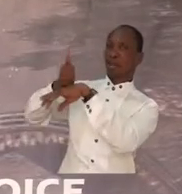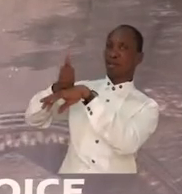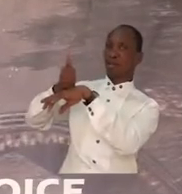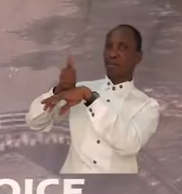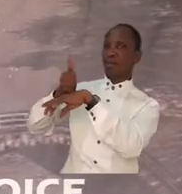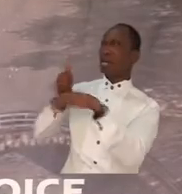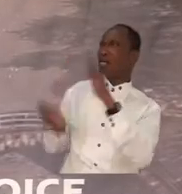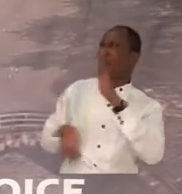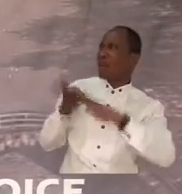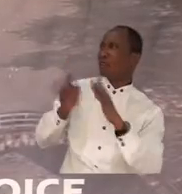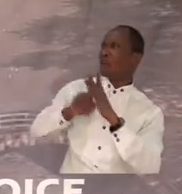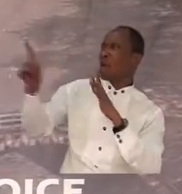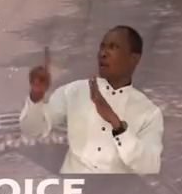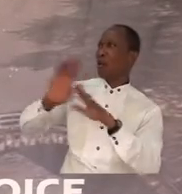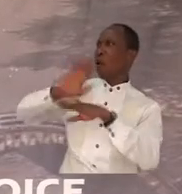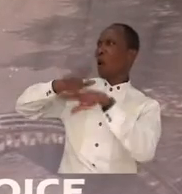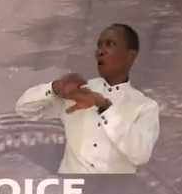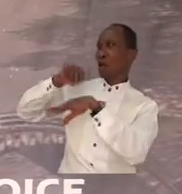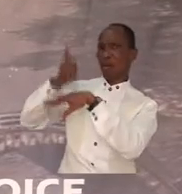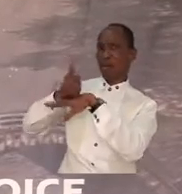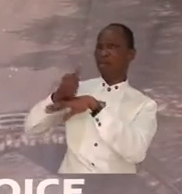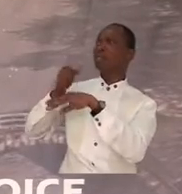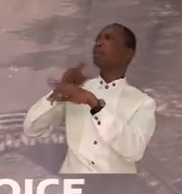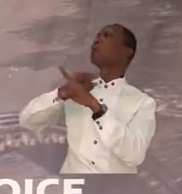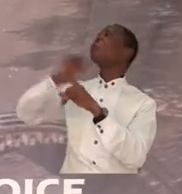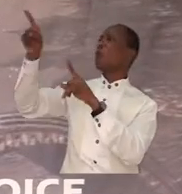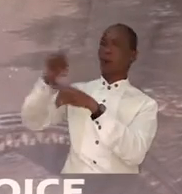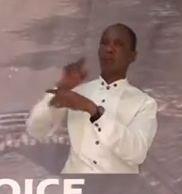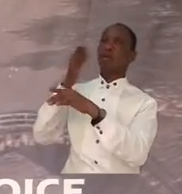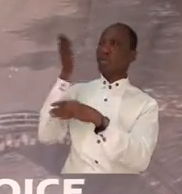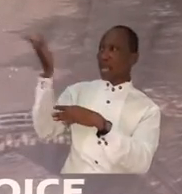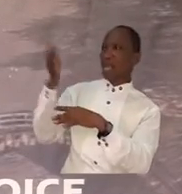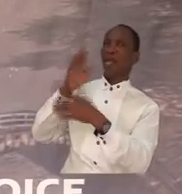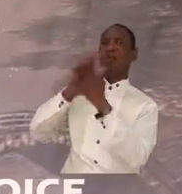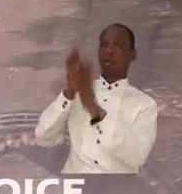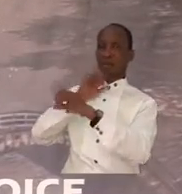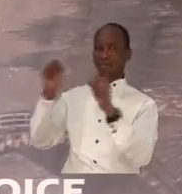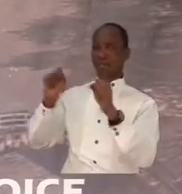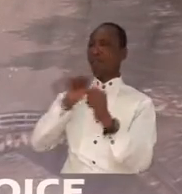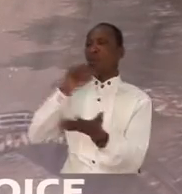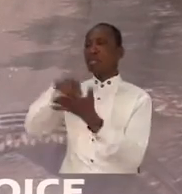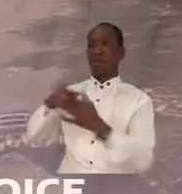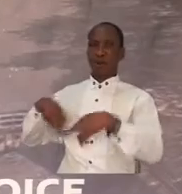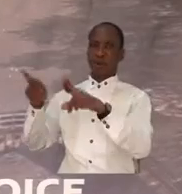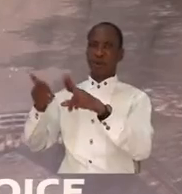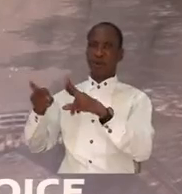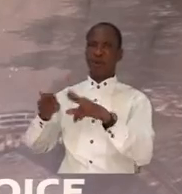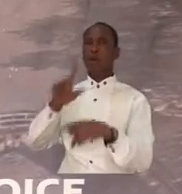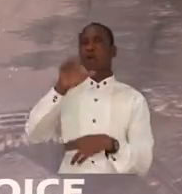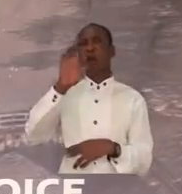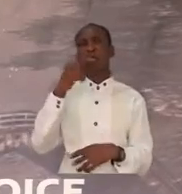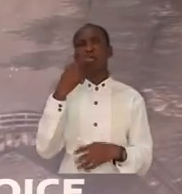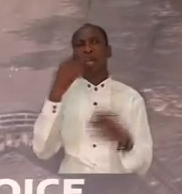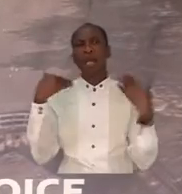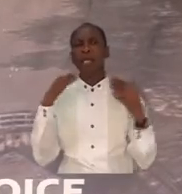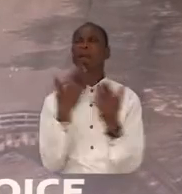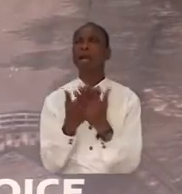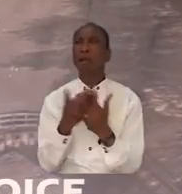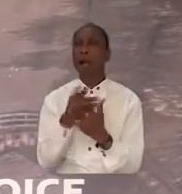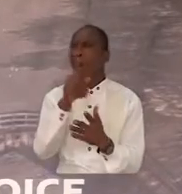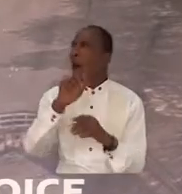so se twane gye wo kra nkwa bepo so na gye no kro nyina kankwa yimu ba bia lot sire se eh